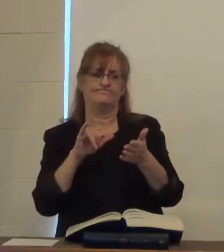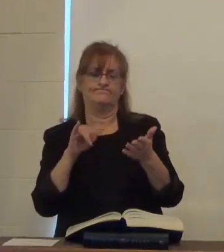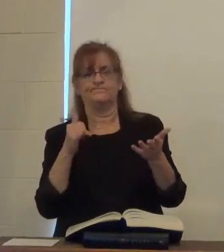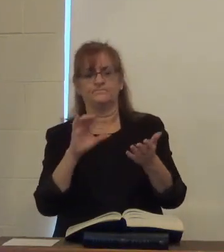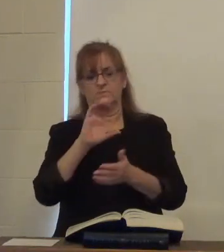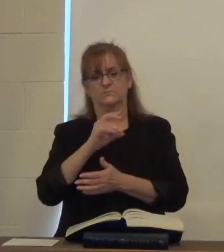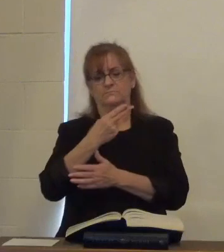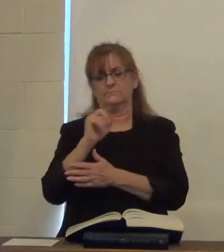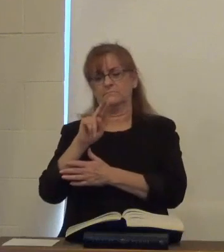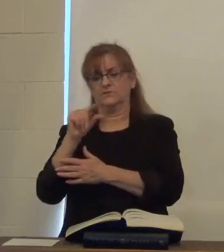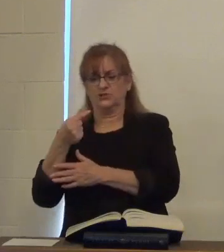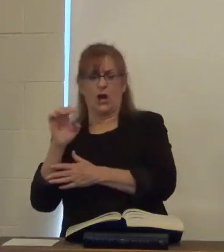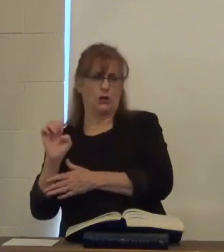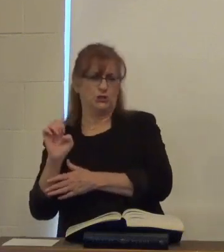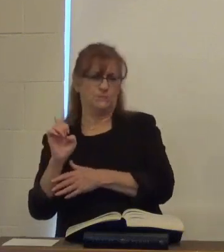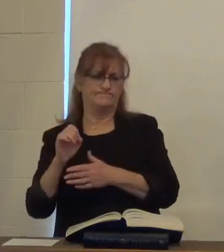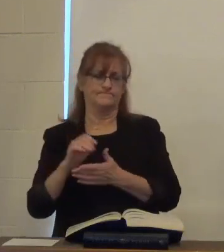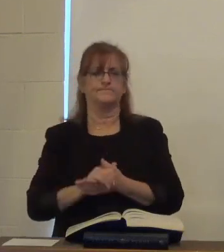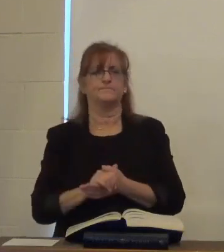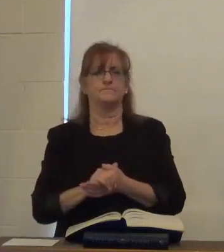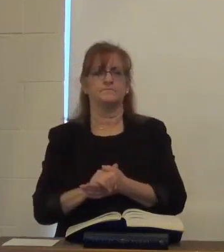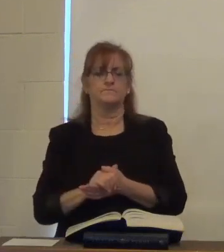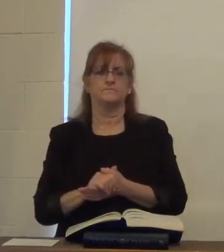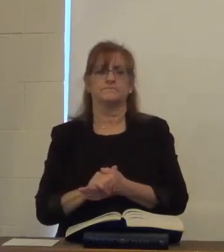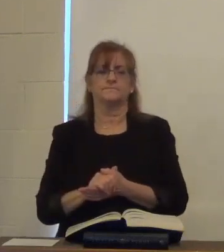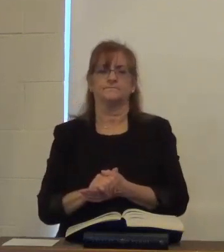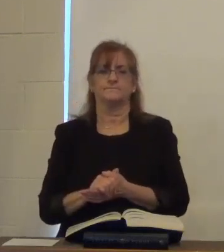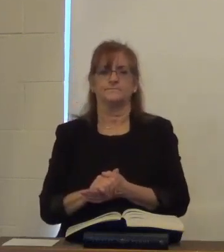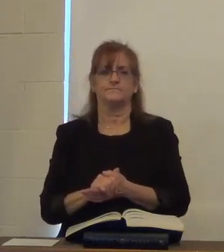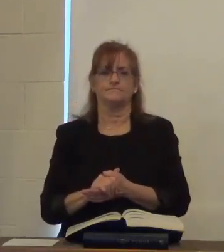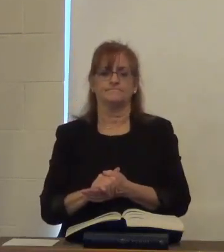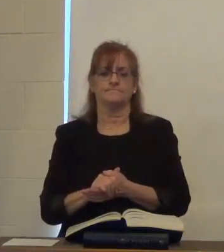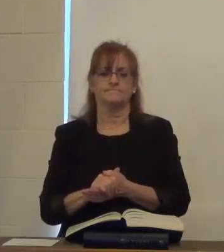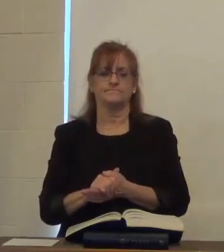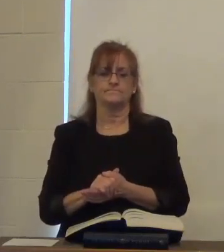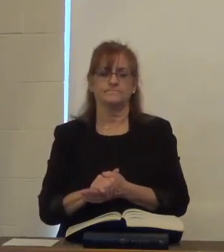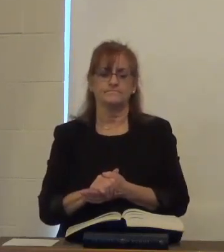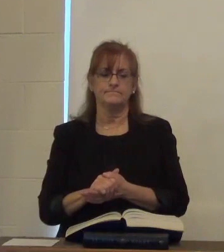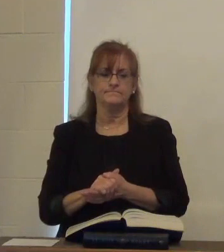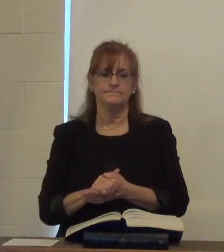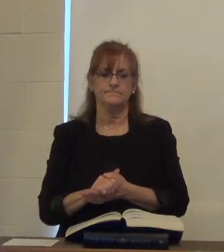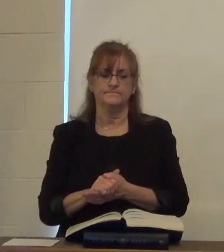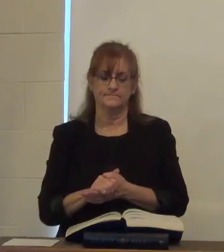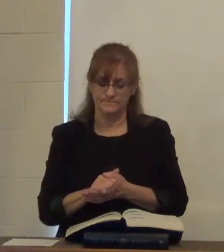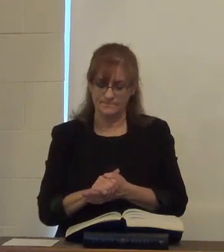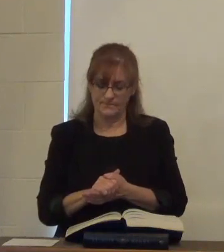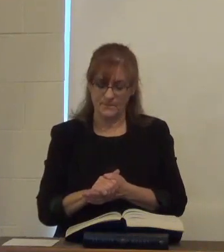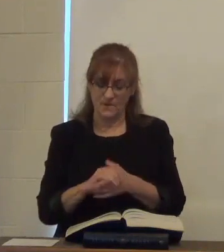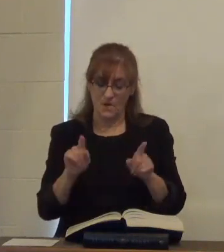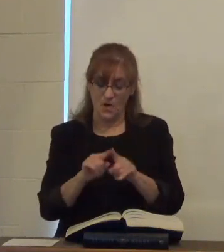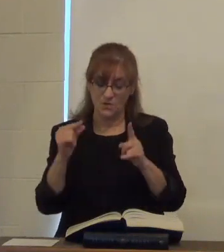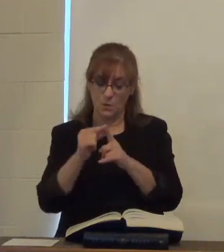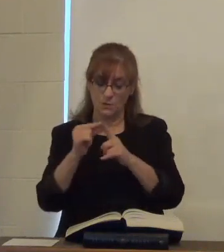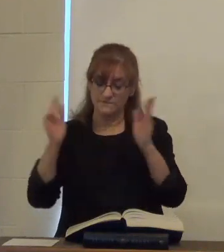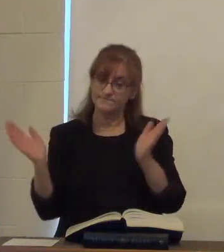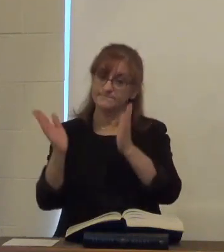epistles. It's a serious charge. So he's charging them with these words. There are also words of exhortation.